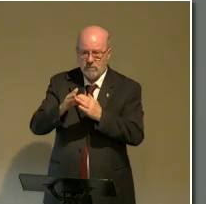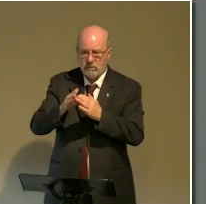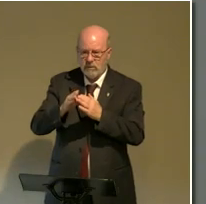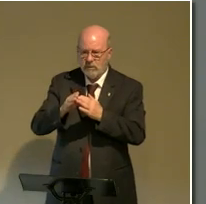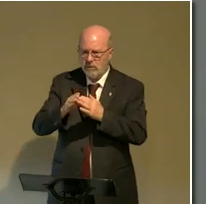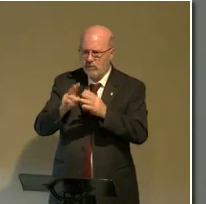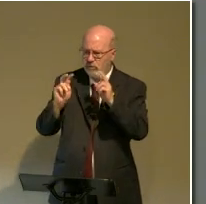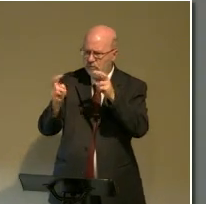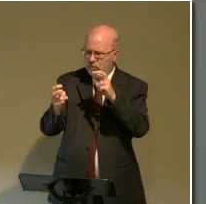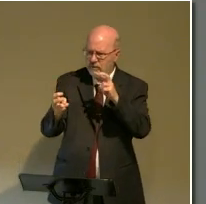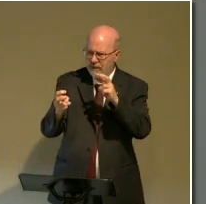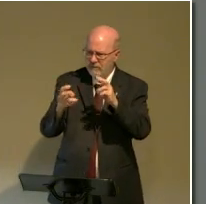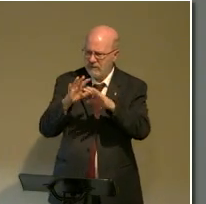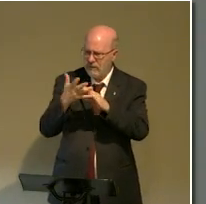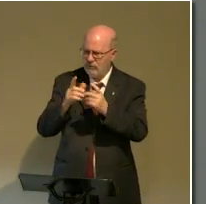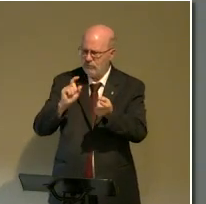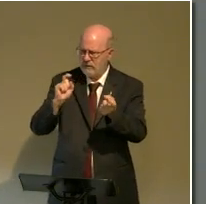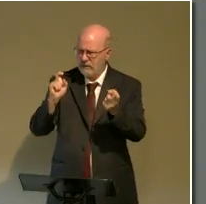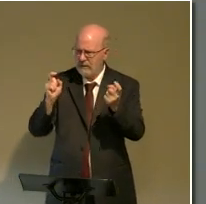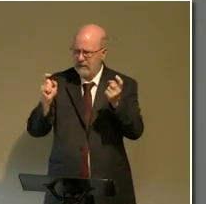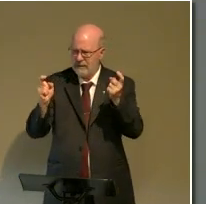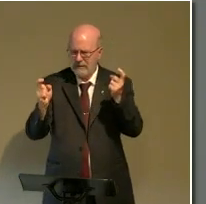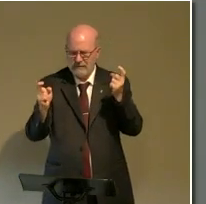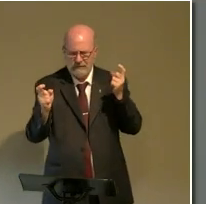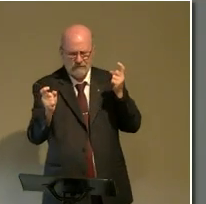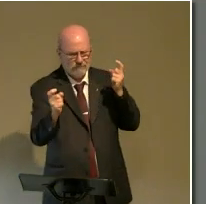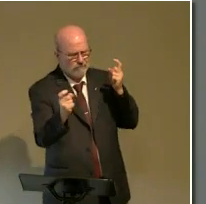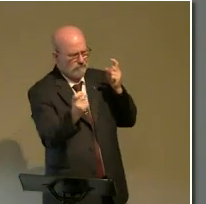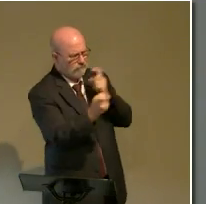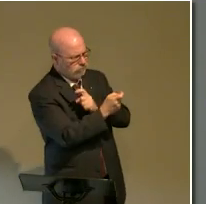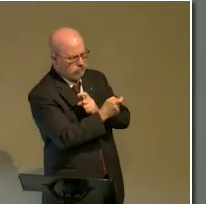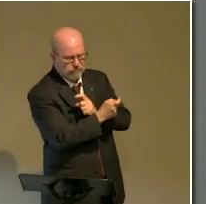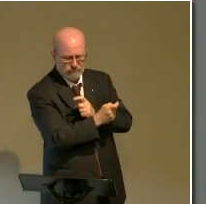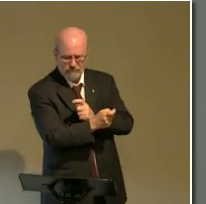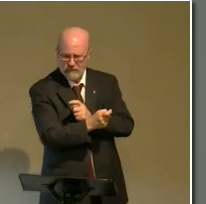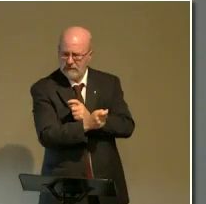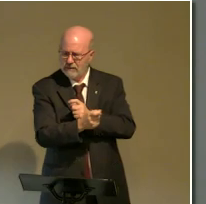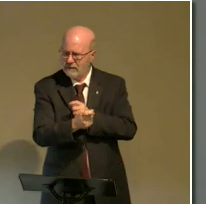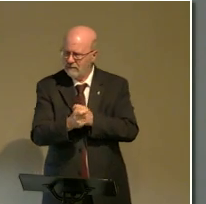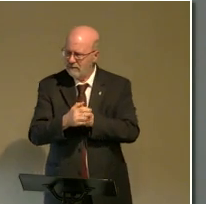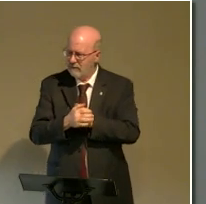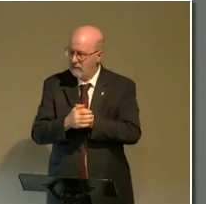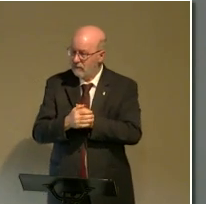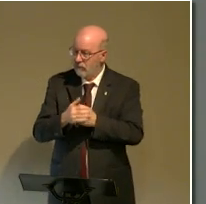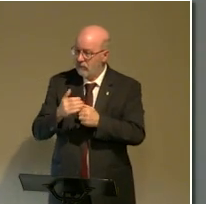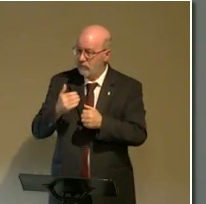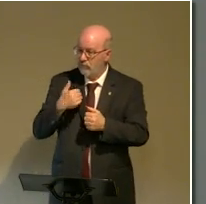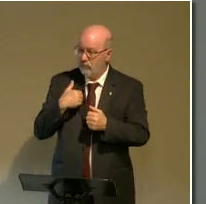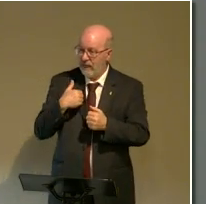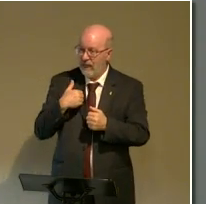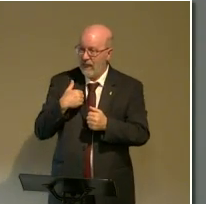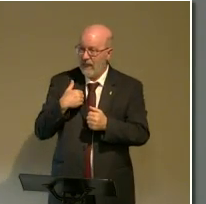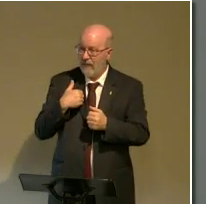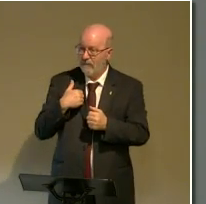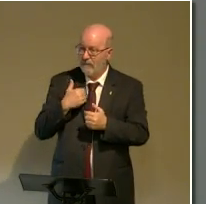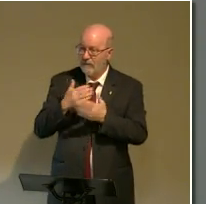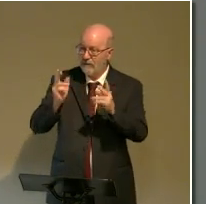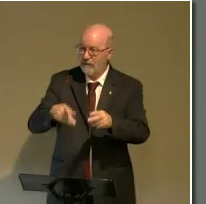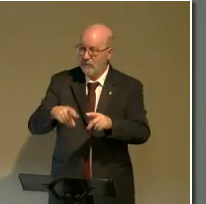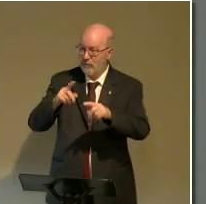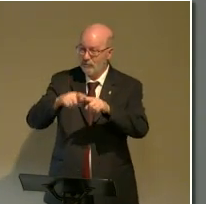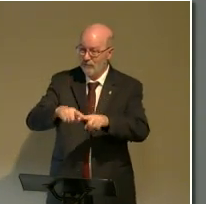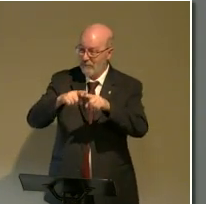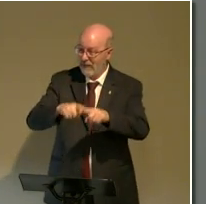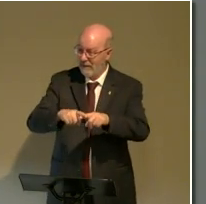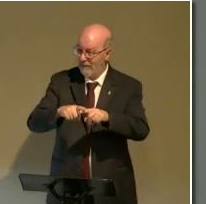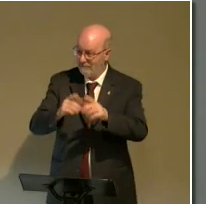of the situation changes very, very rapidly. Okay? You have somebody to lean on, and that's Jesus